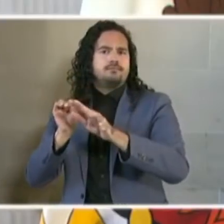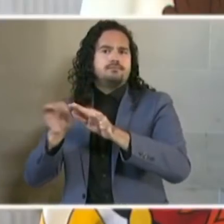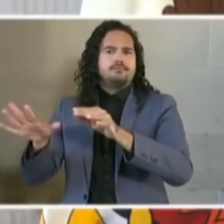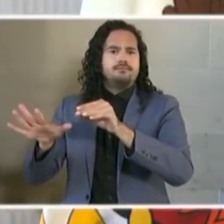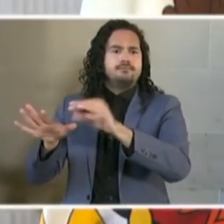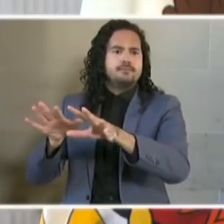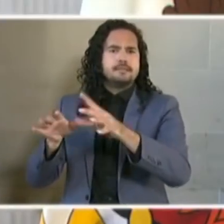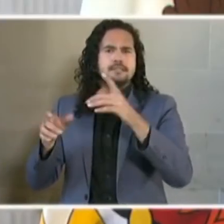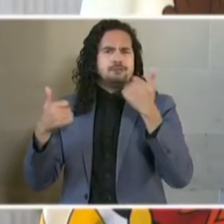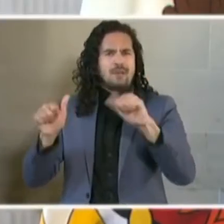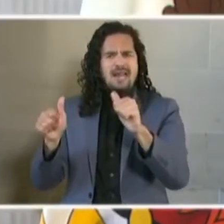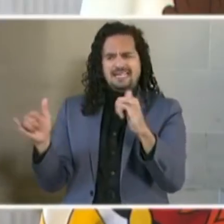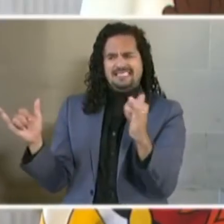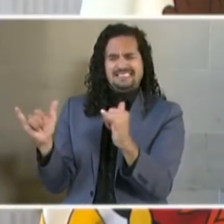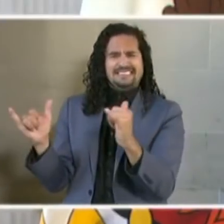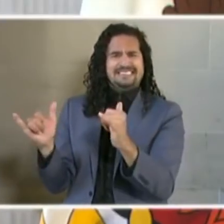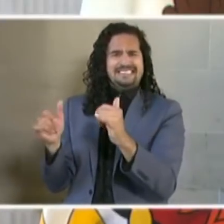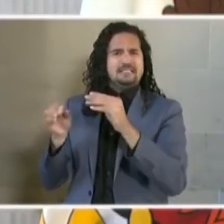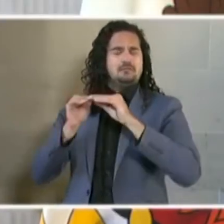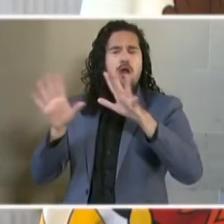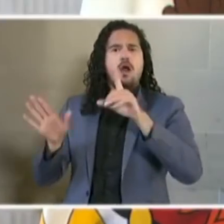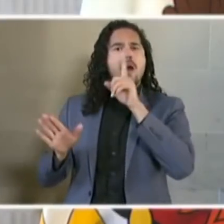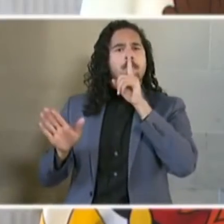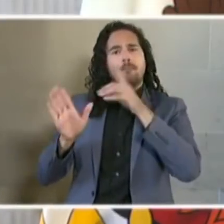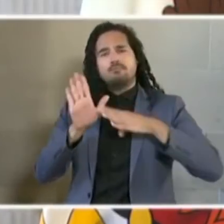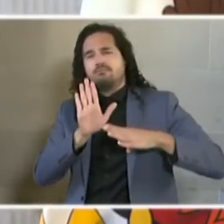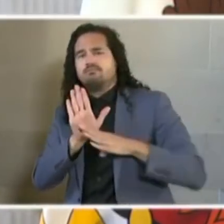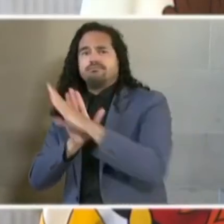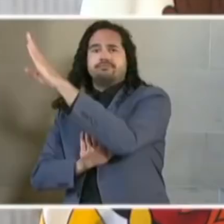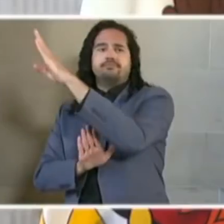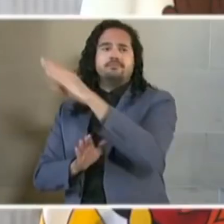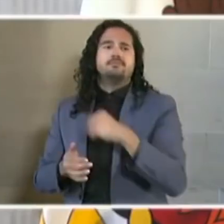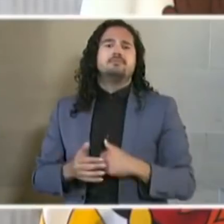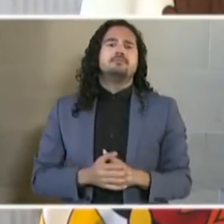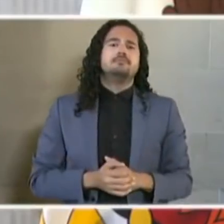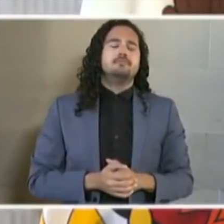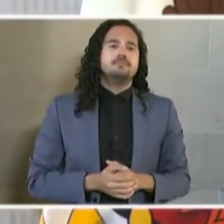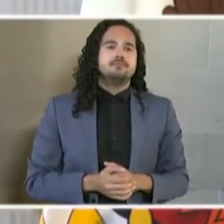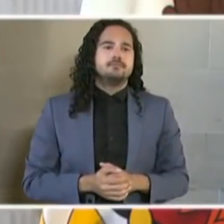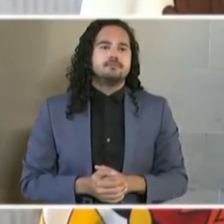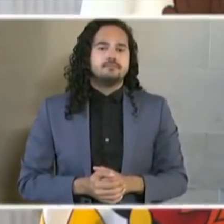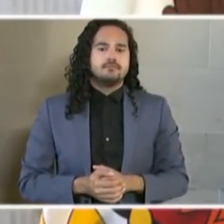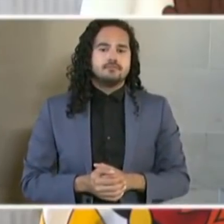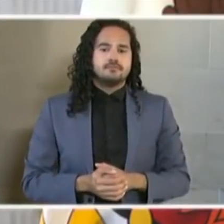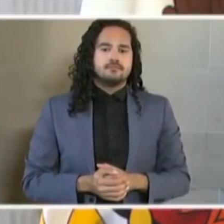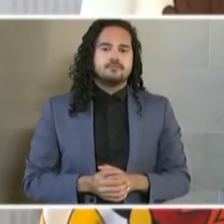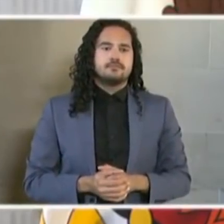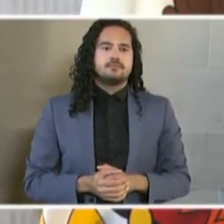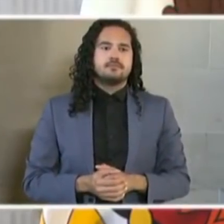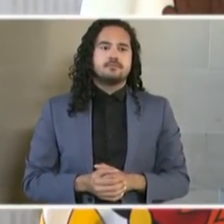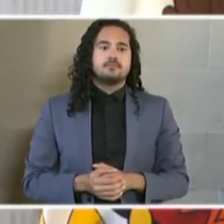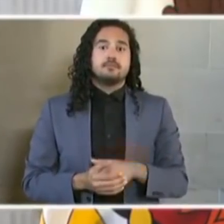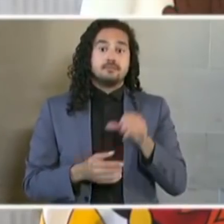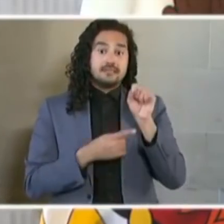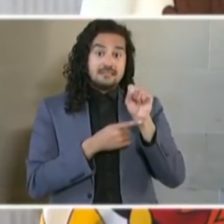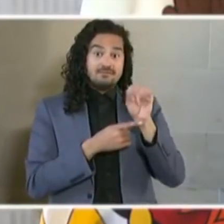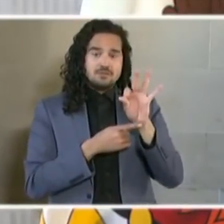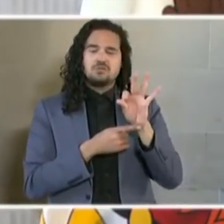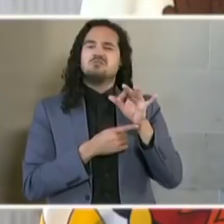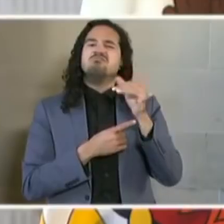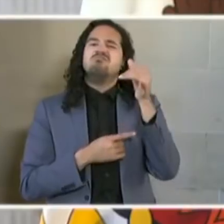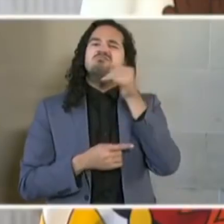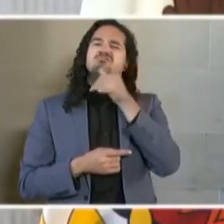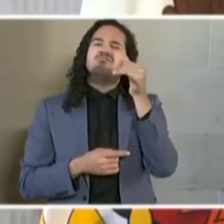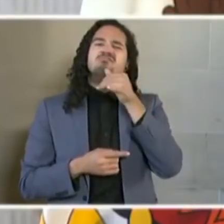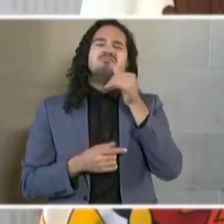the virus and sustain the progress we've made. San Francisco, we have avoided